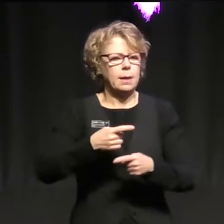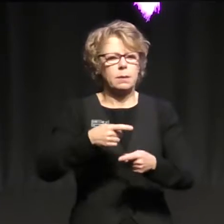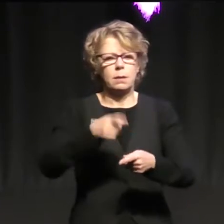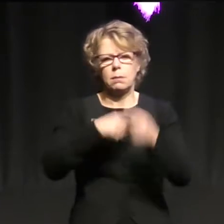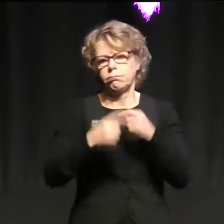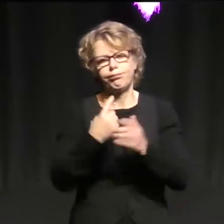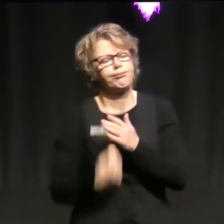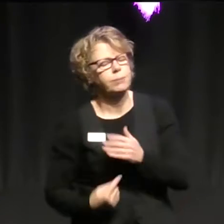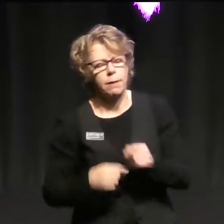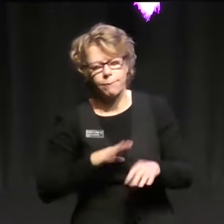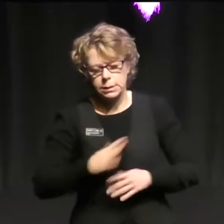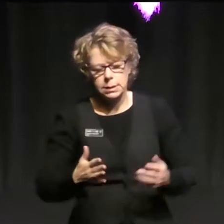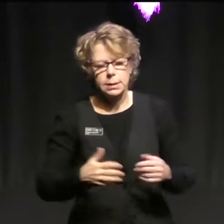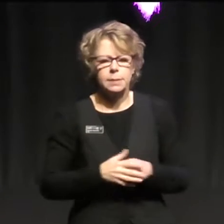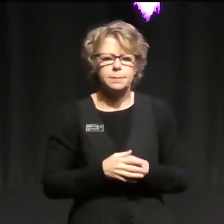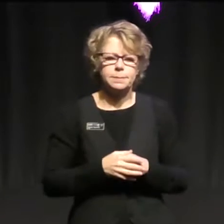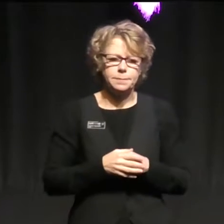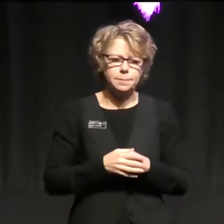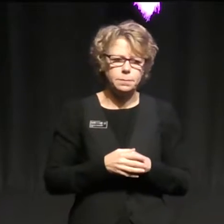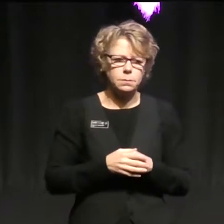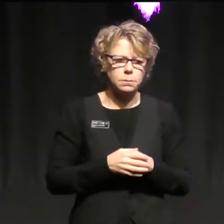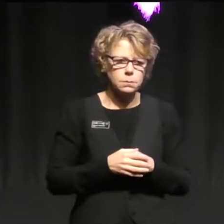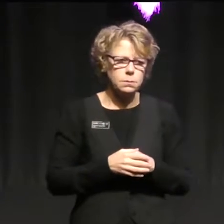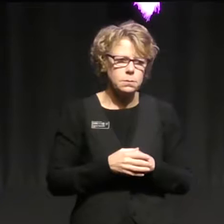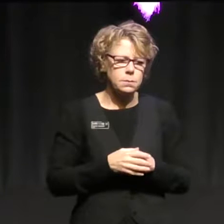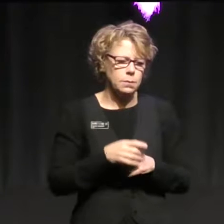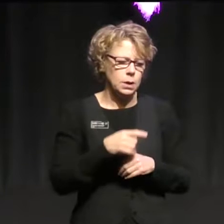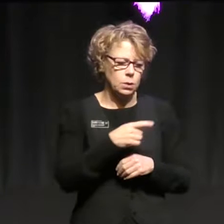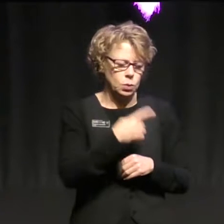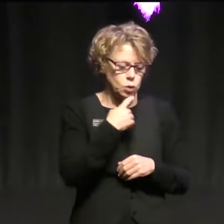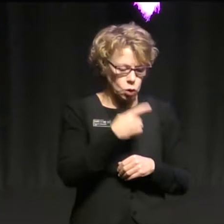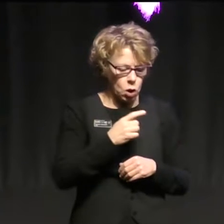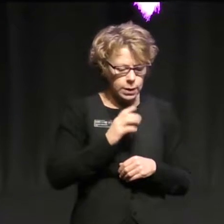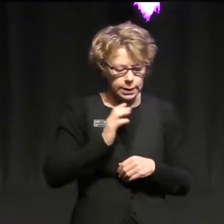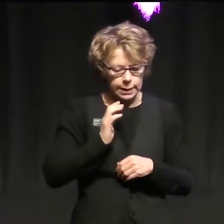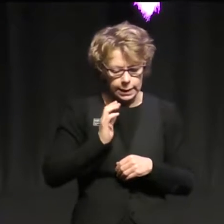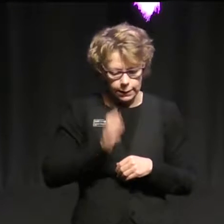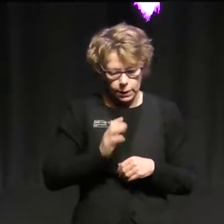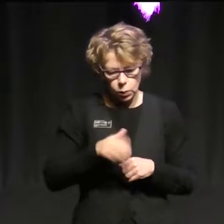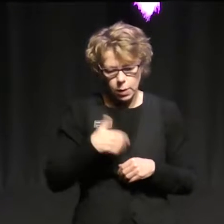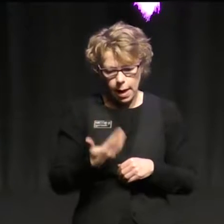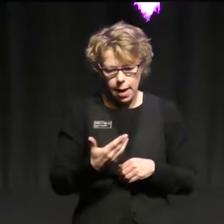You say that women are the agents of change here. For me,